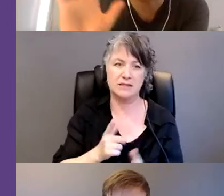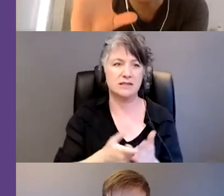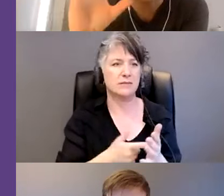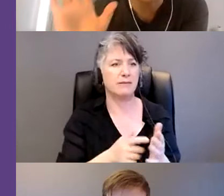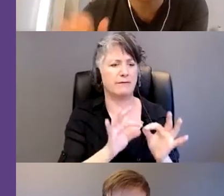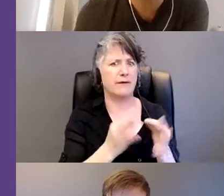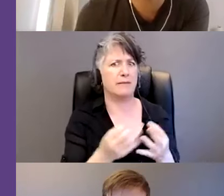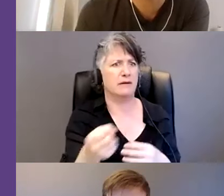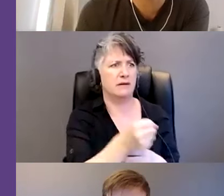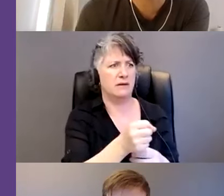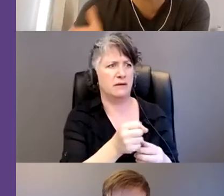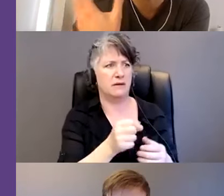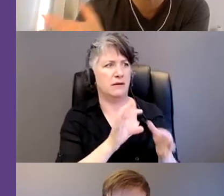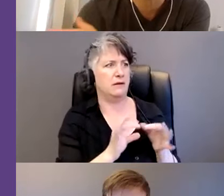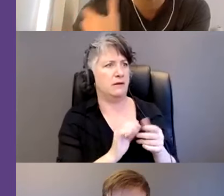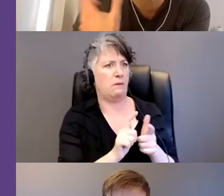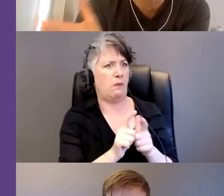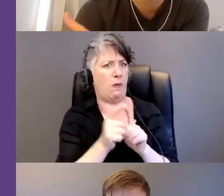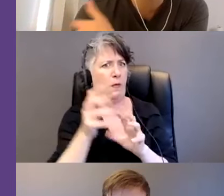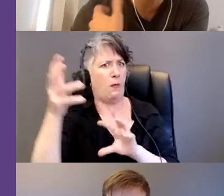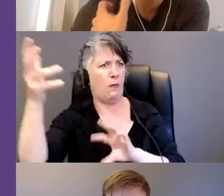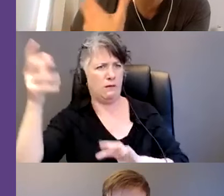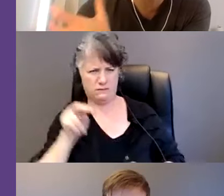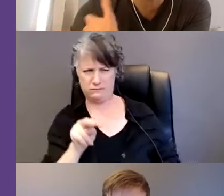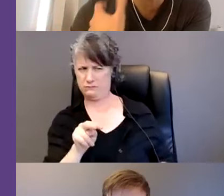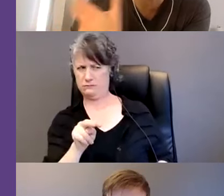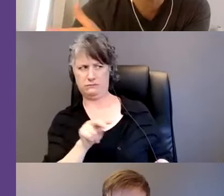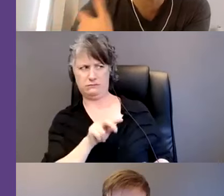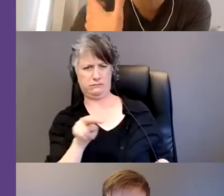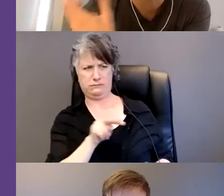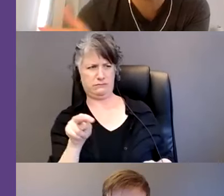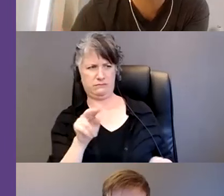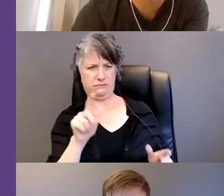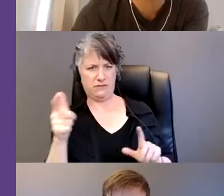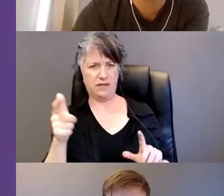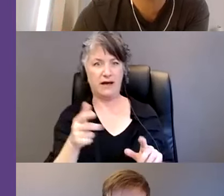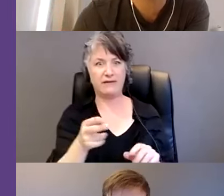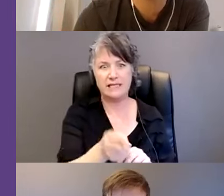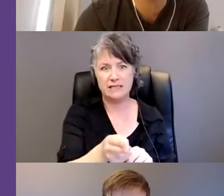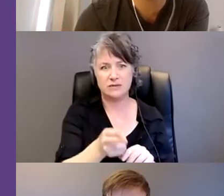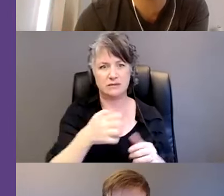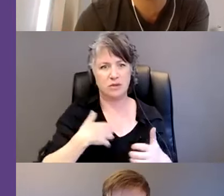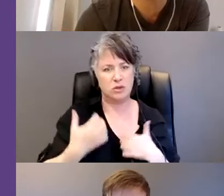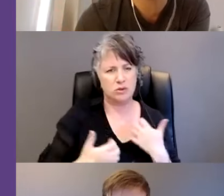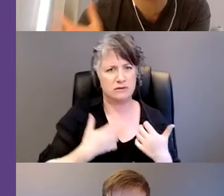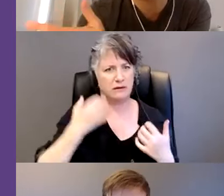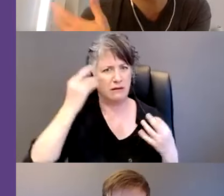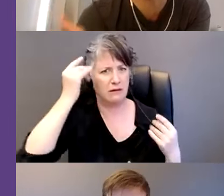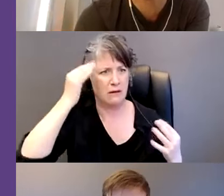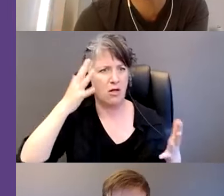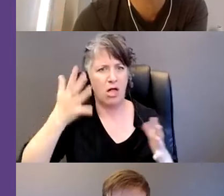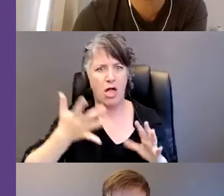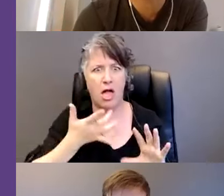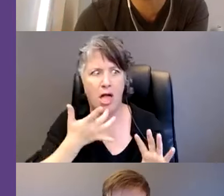sort of morphed a little bit if there's a family member who then has their own history and emotions and thoughts, right? And Yes. especially